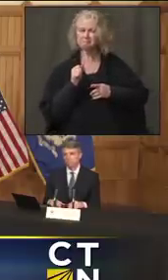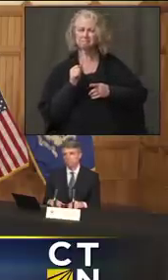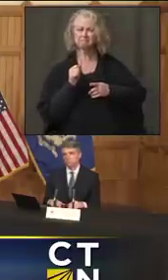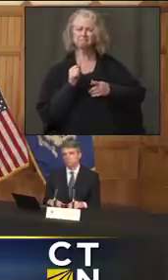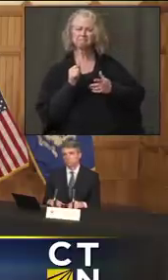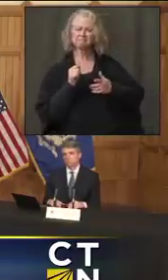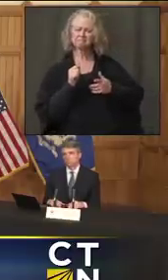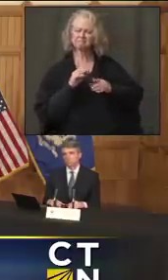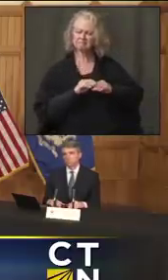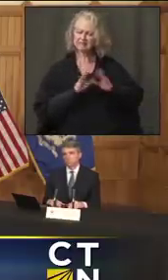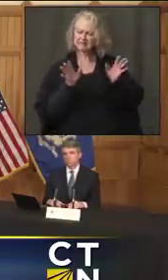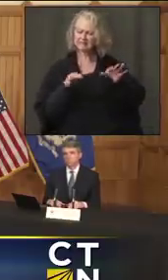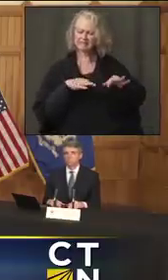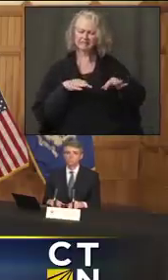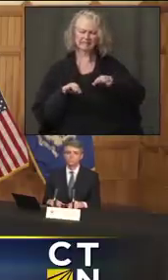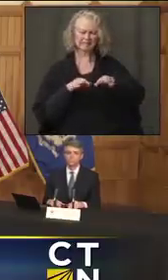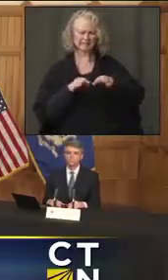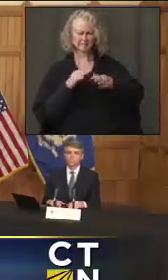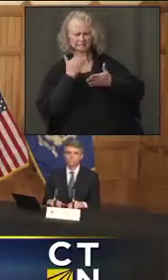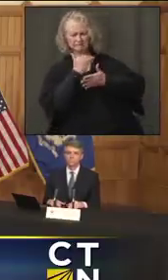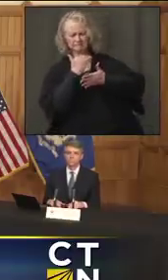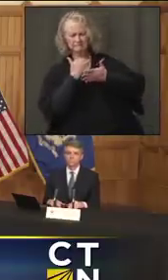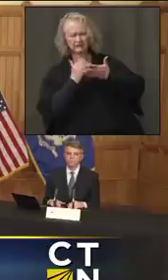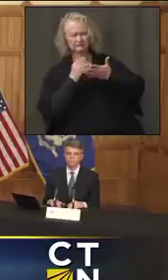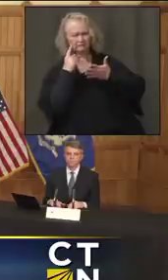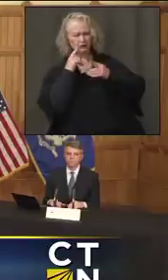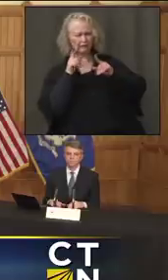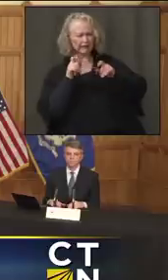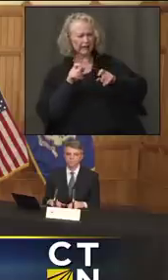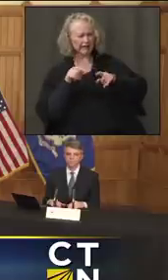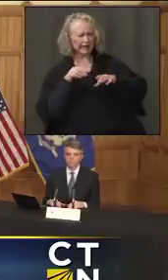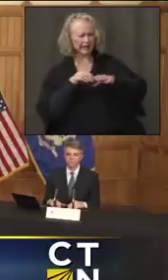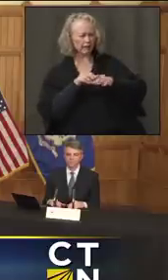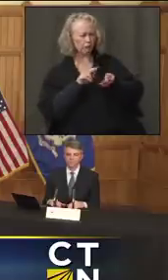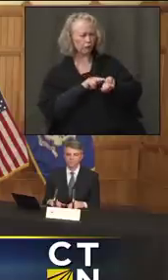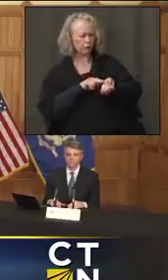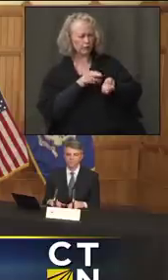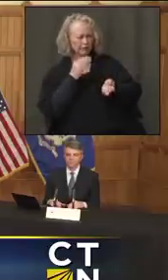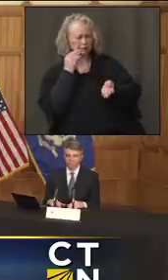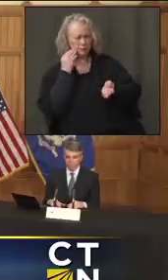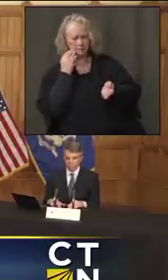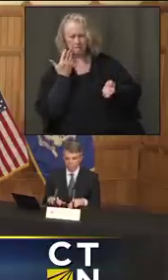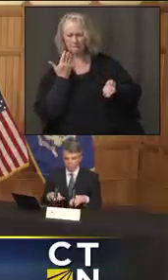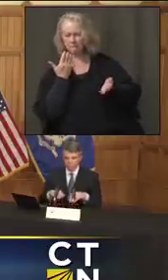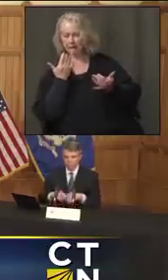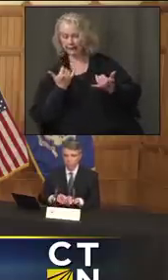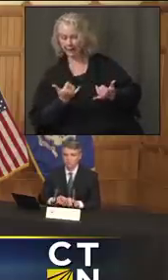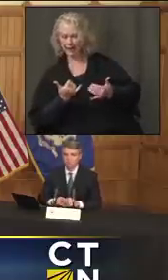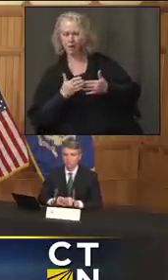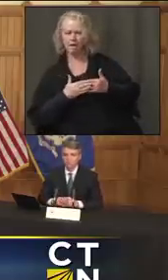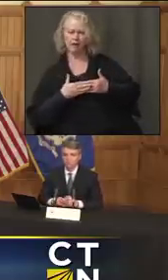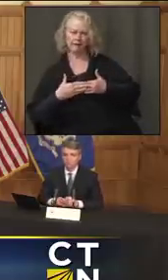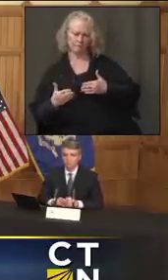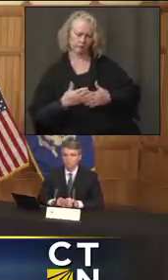of clarify the protocols for testing at nursing homes currently and going forward.